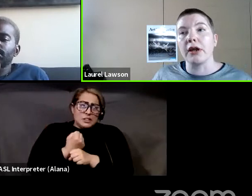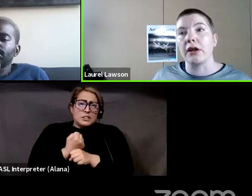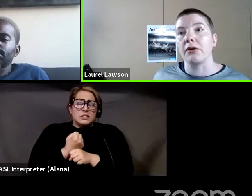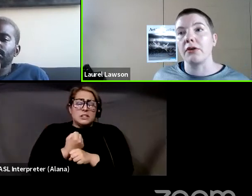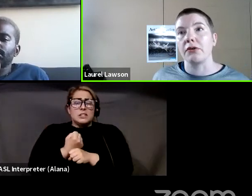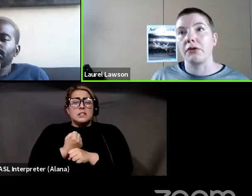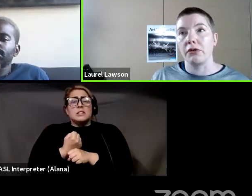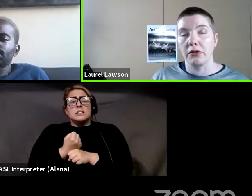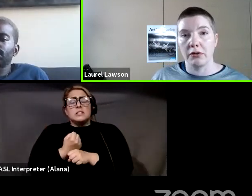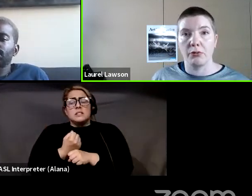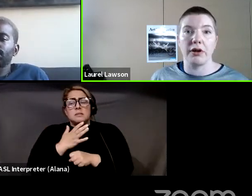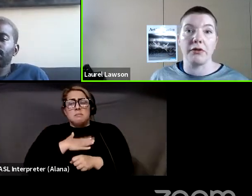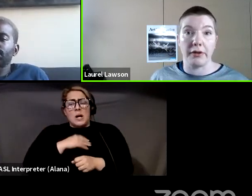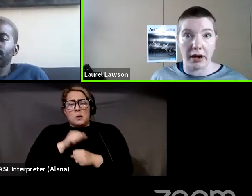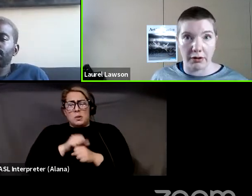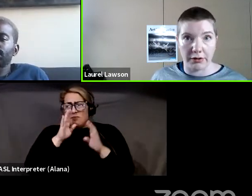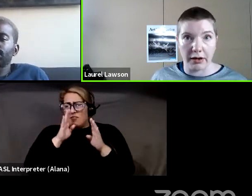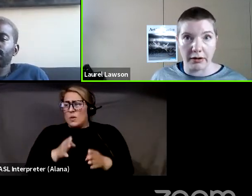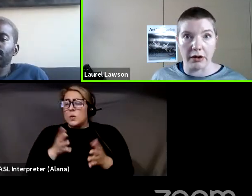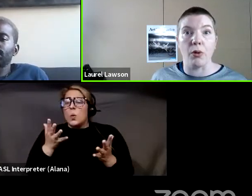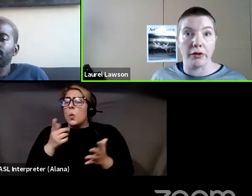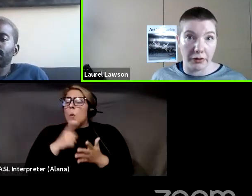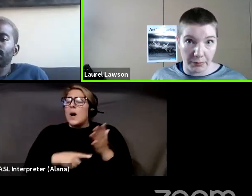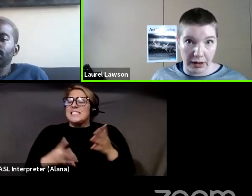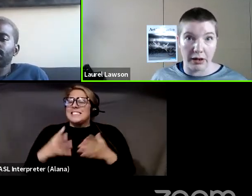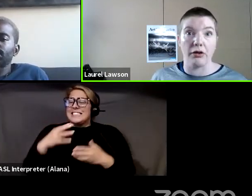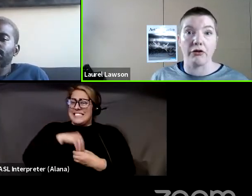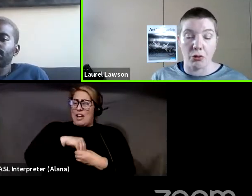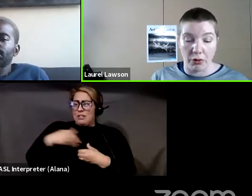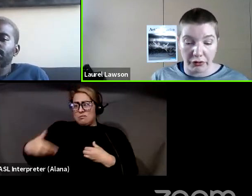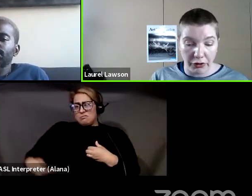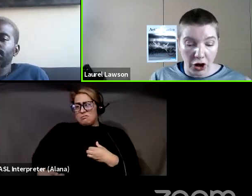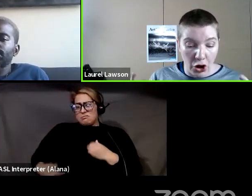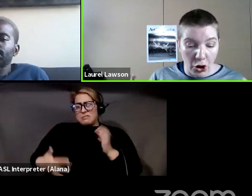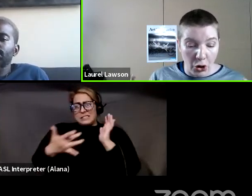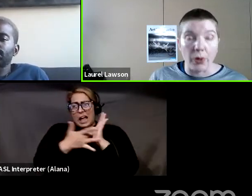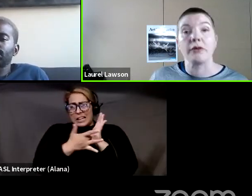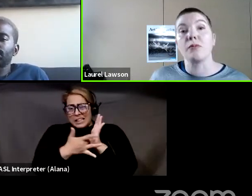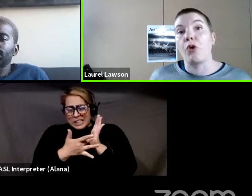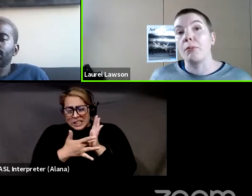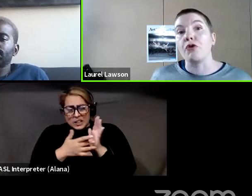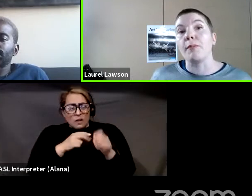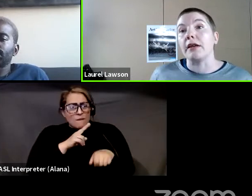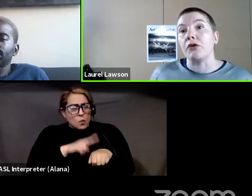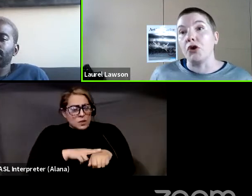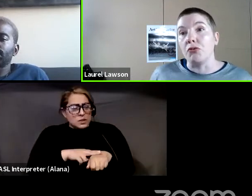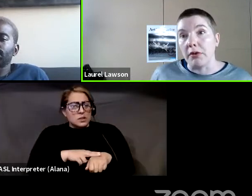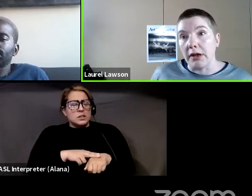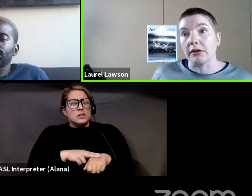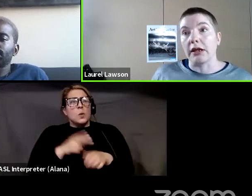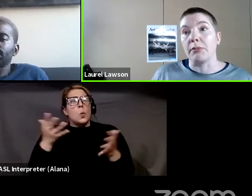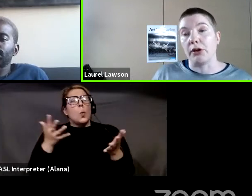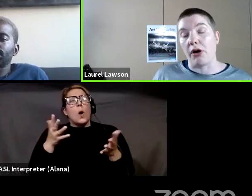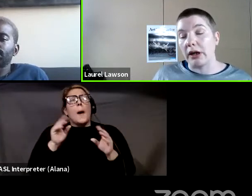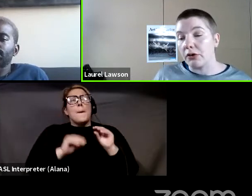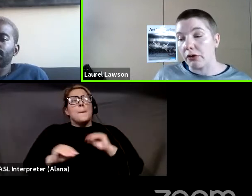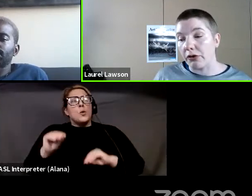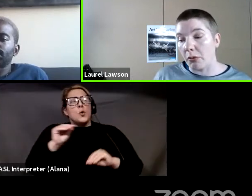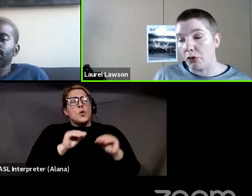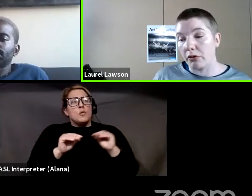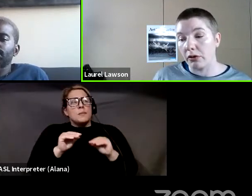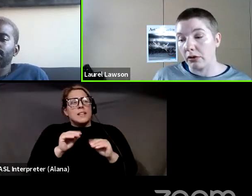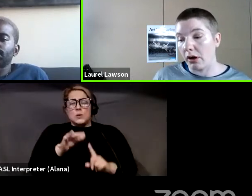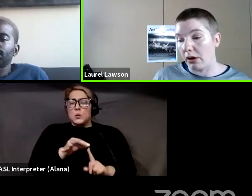what is inherent technique, what does it mean, of course, what movement is uniquely belonging